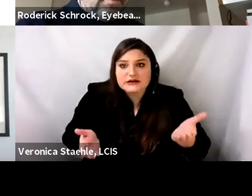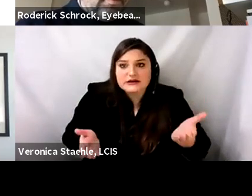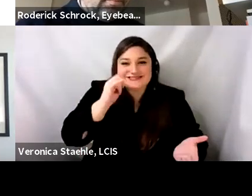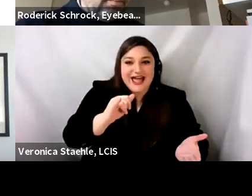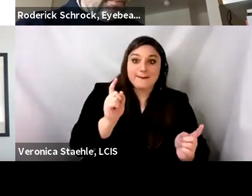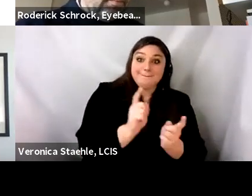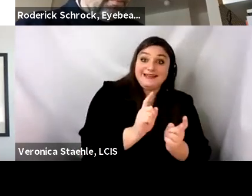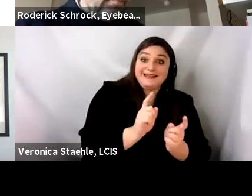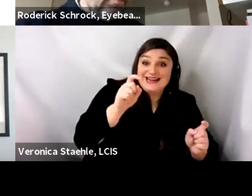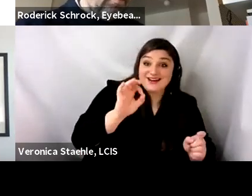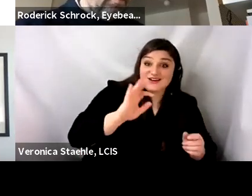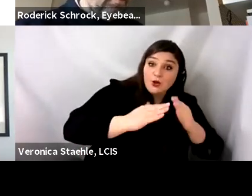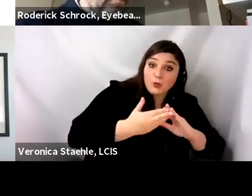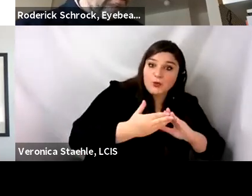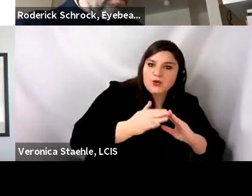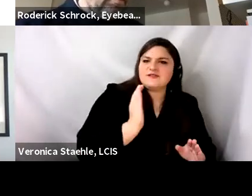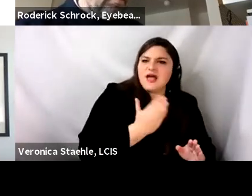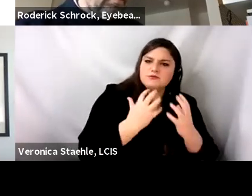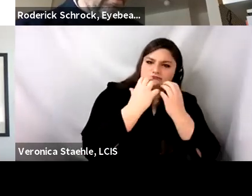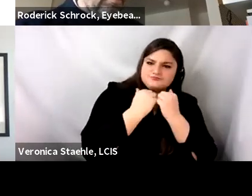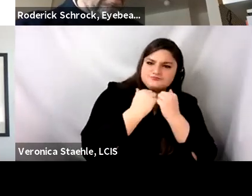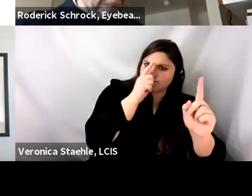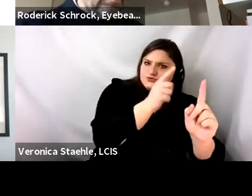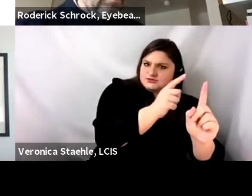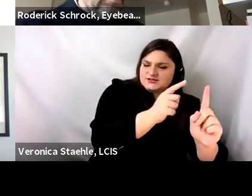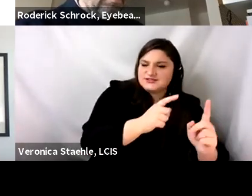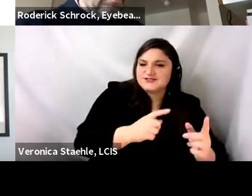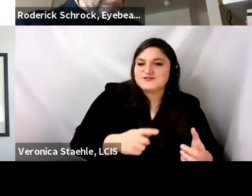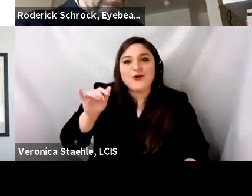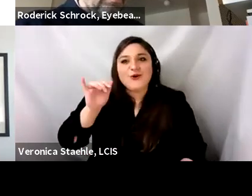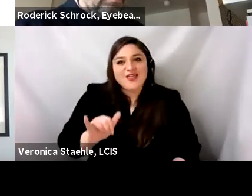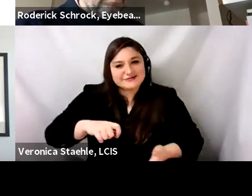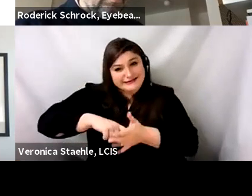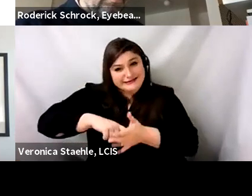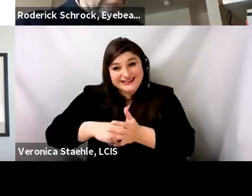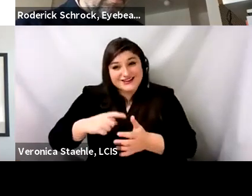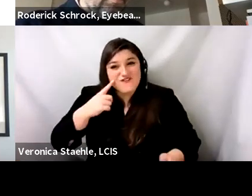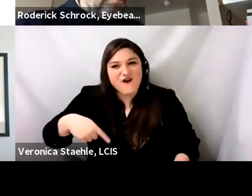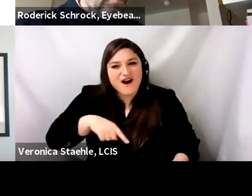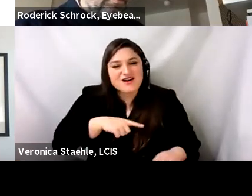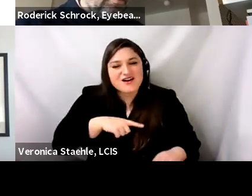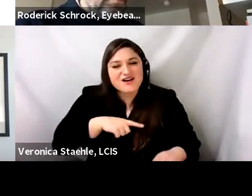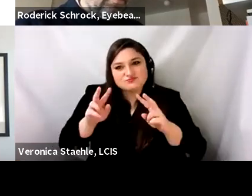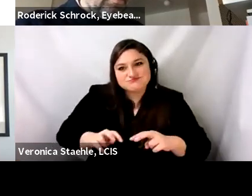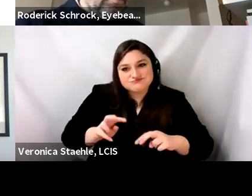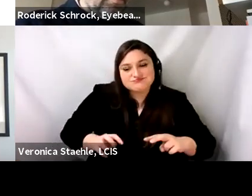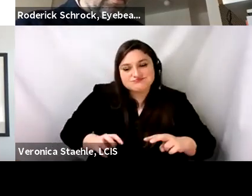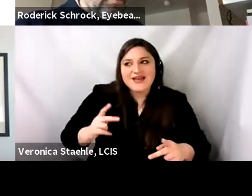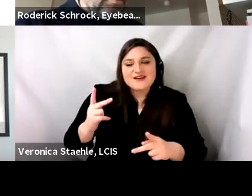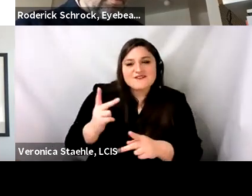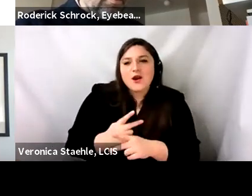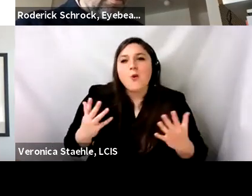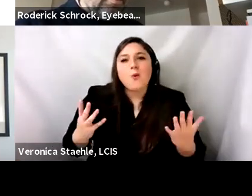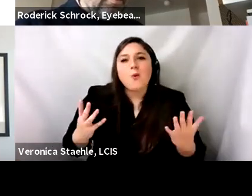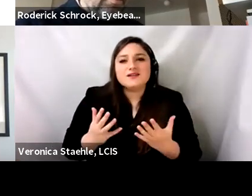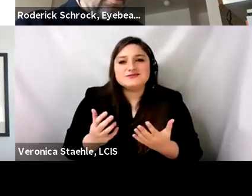was a key in terms of, and I think this is something again that I would, you know, what's the principle here,